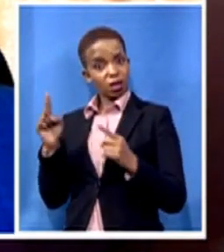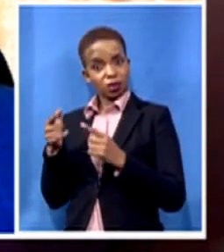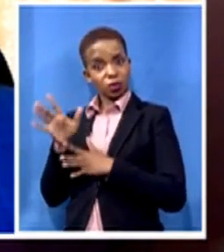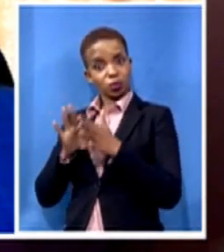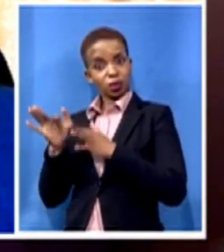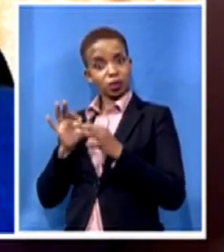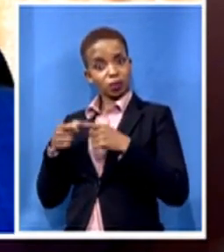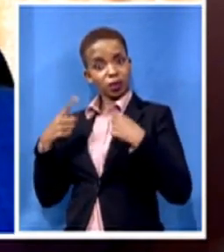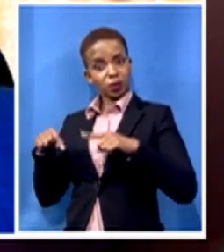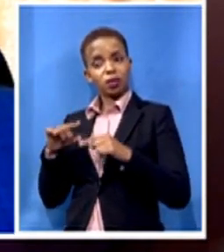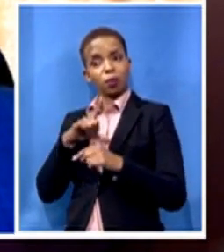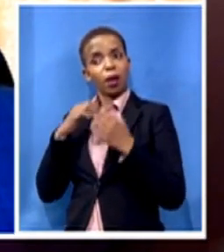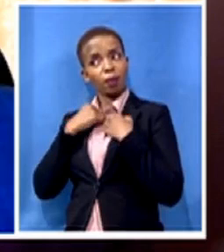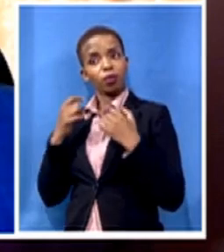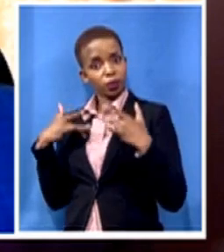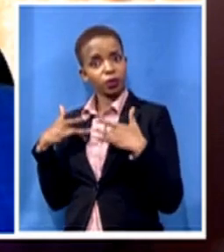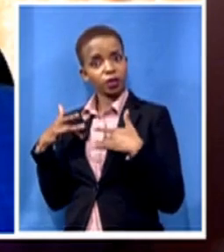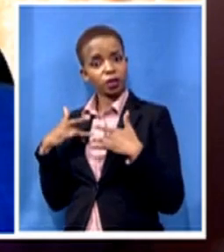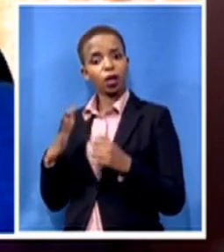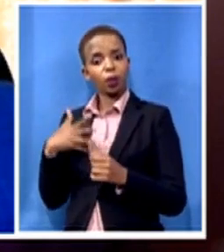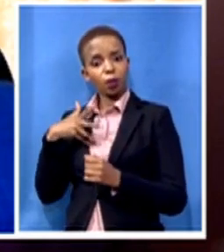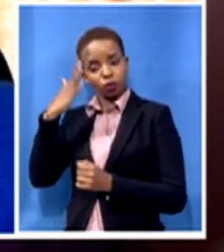that we're talking about here?